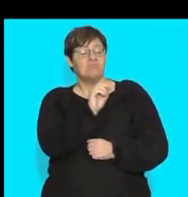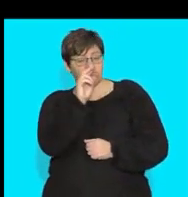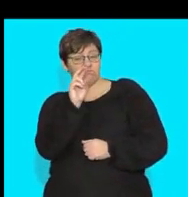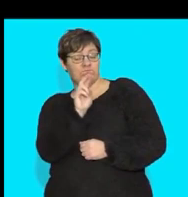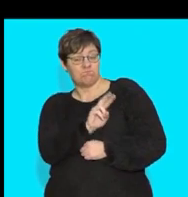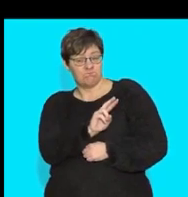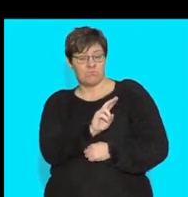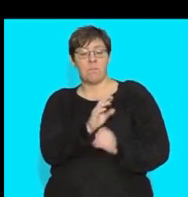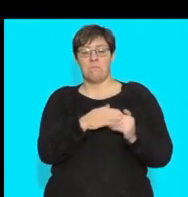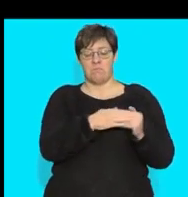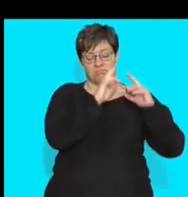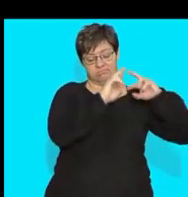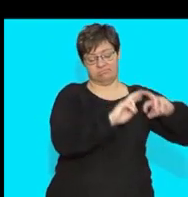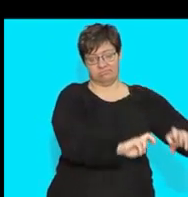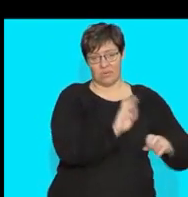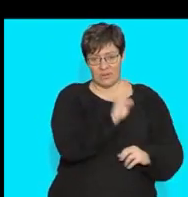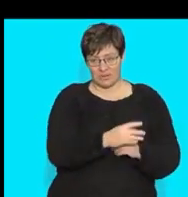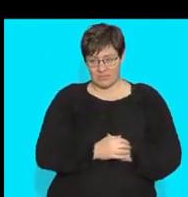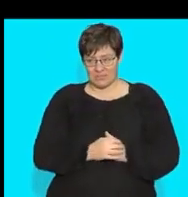look at that further on.